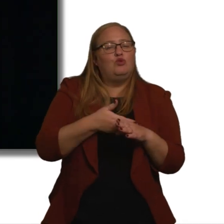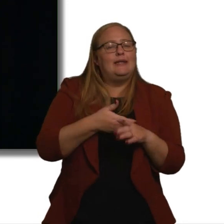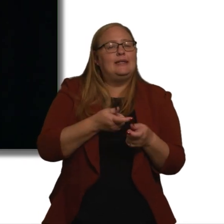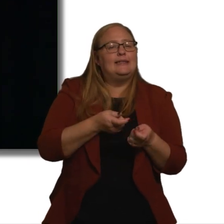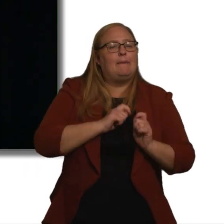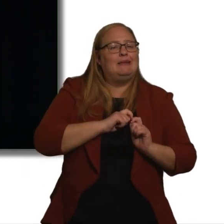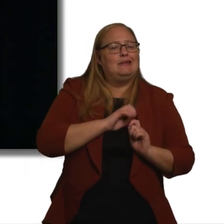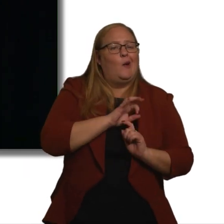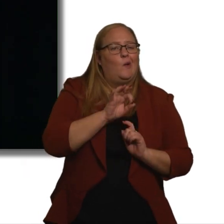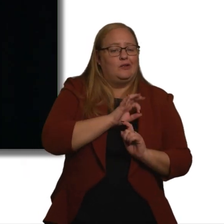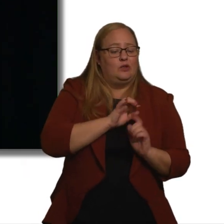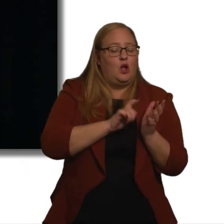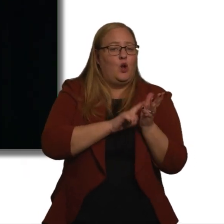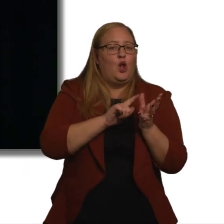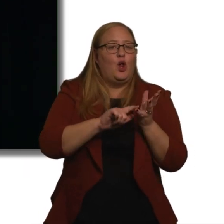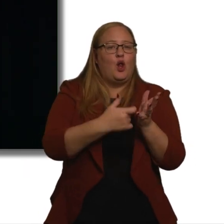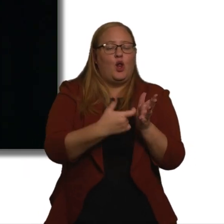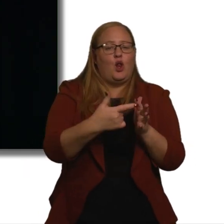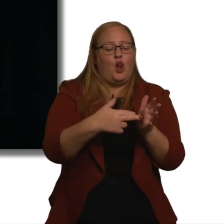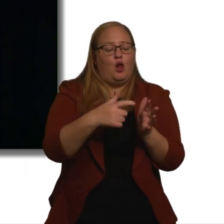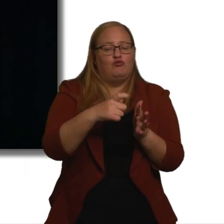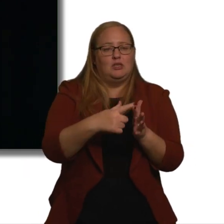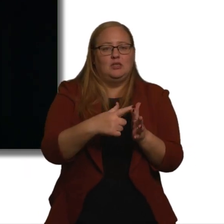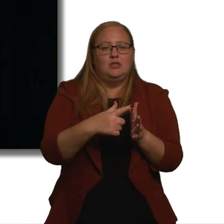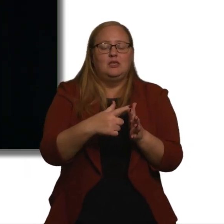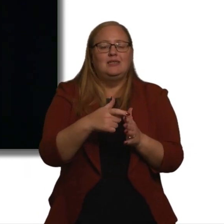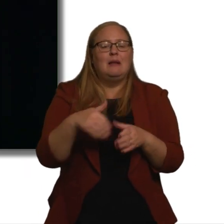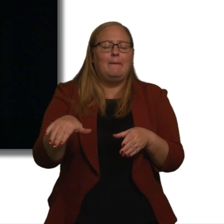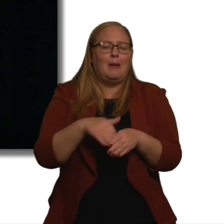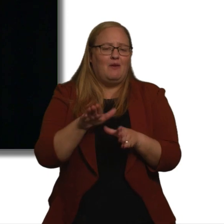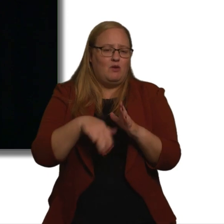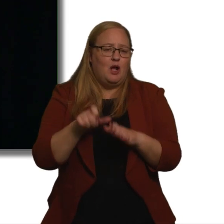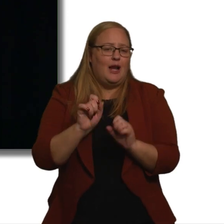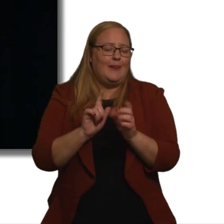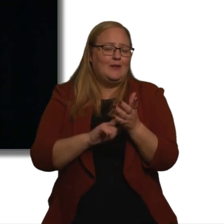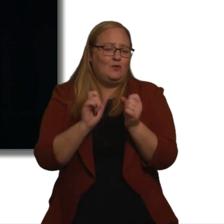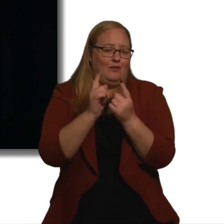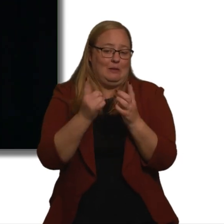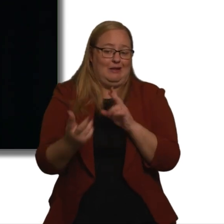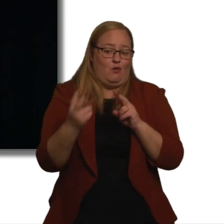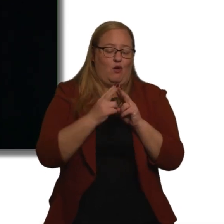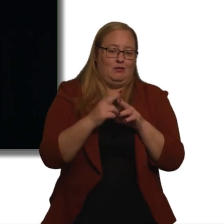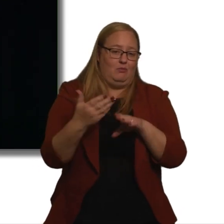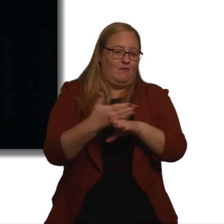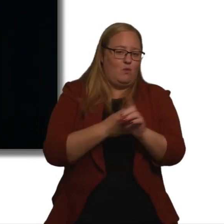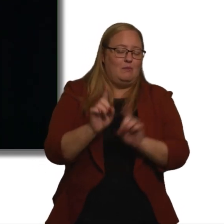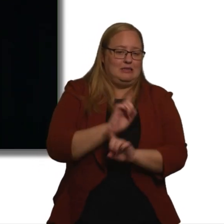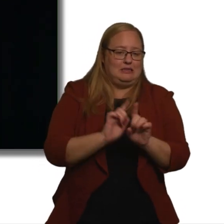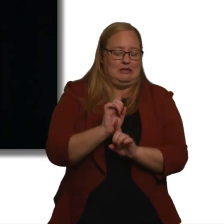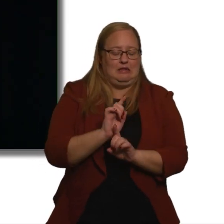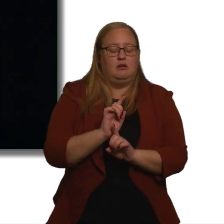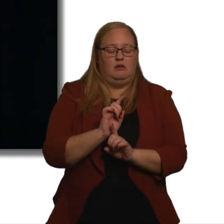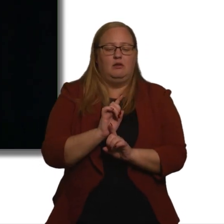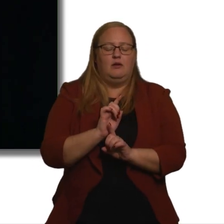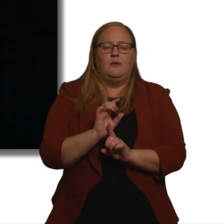from Lawrence, who is a member attending in Lichfield this evening. Lawrence had been in touch ahead of the meeting with a question